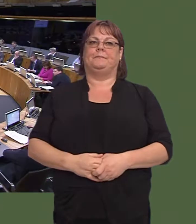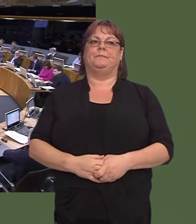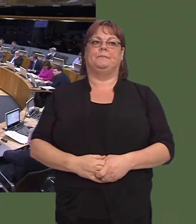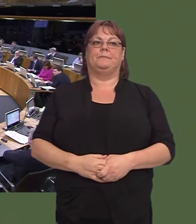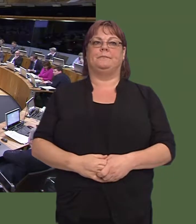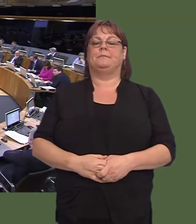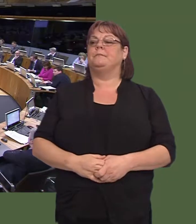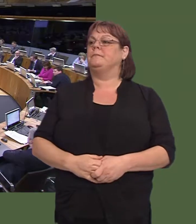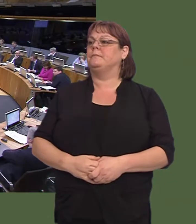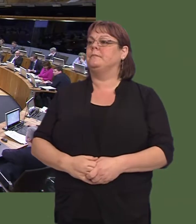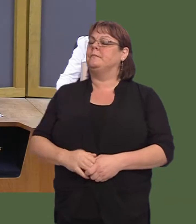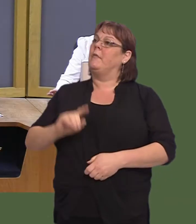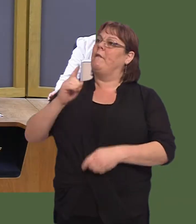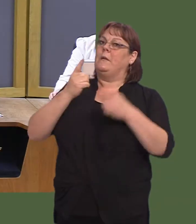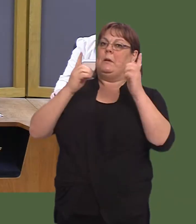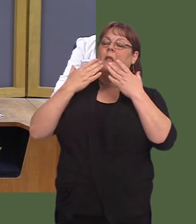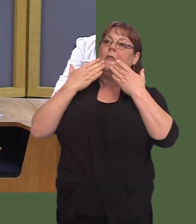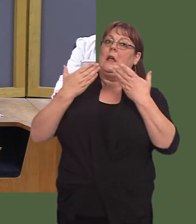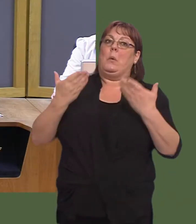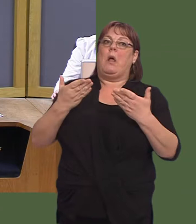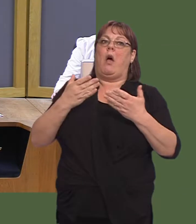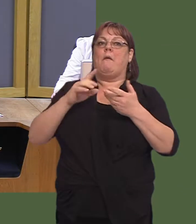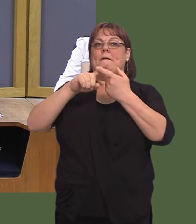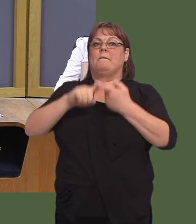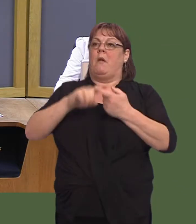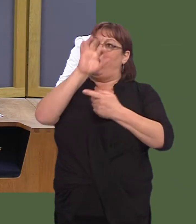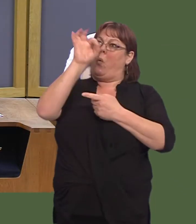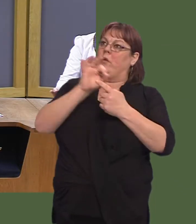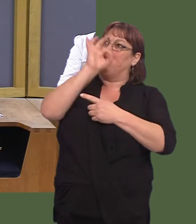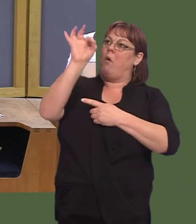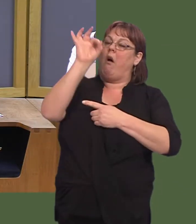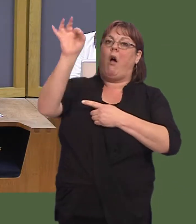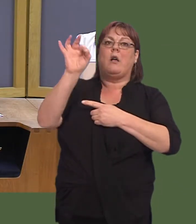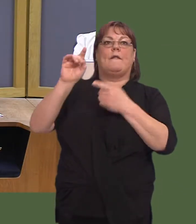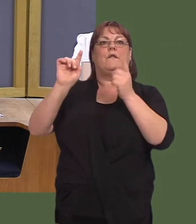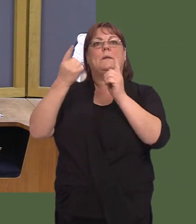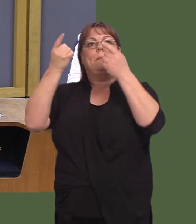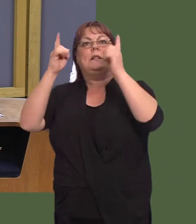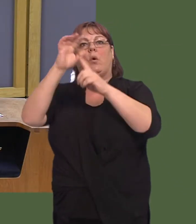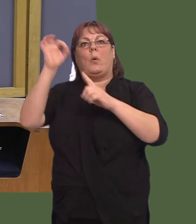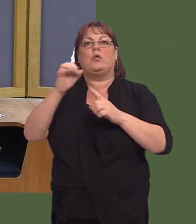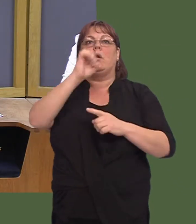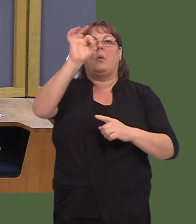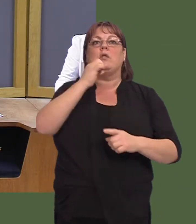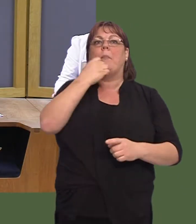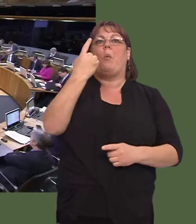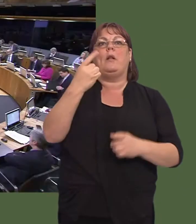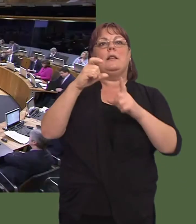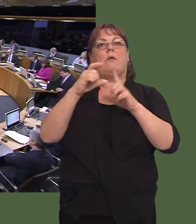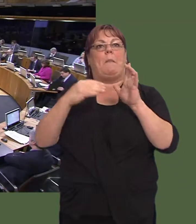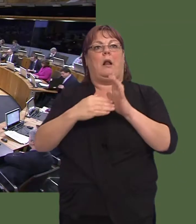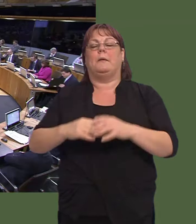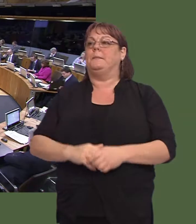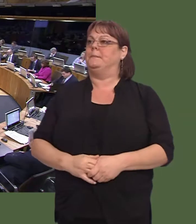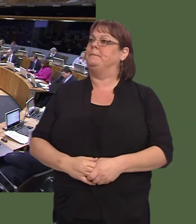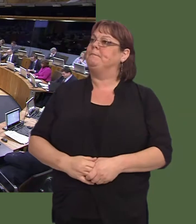Diolch i'r Prif Weinidog. Thank you, First Minister's questions to the First Minister now as agendaed, and the first question is from Darren Miller.